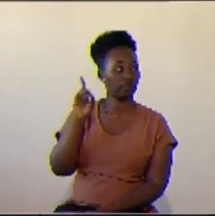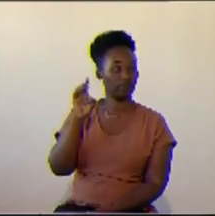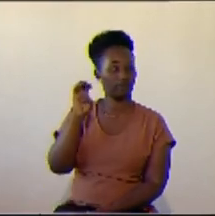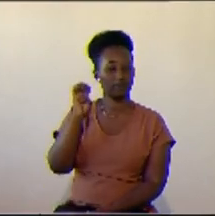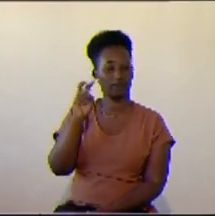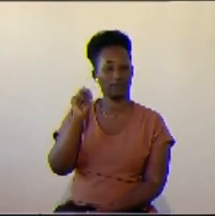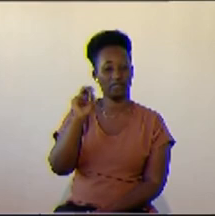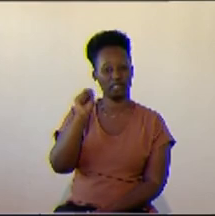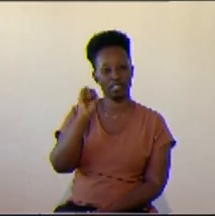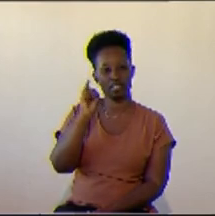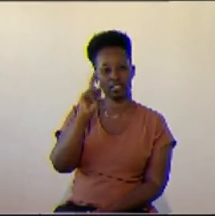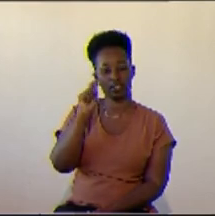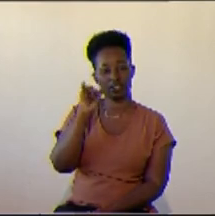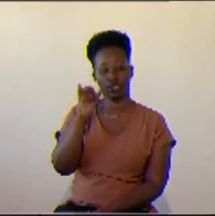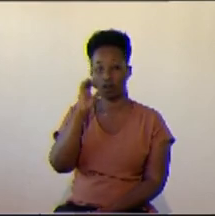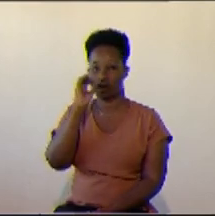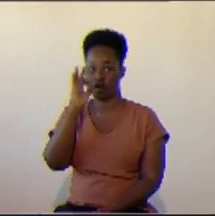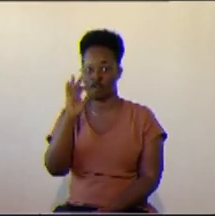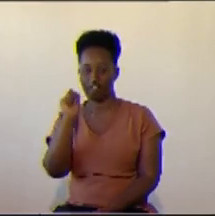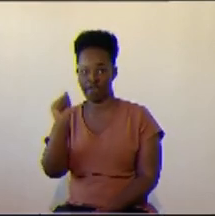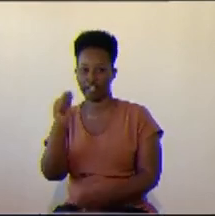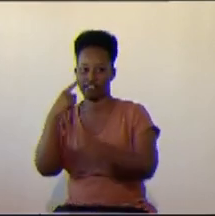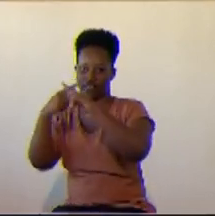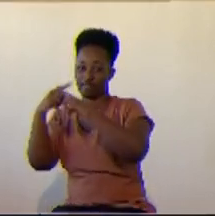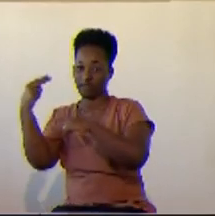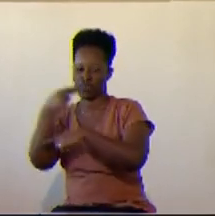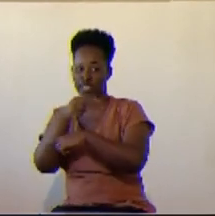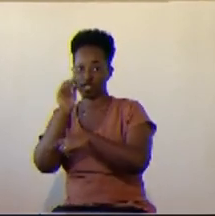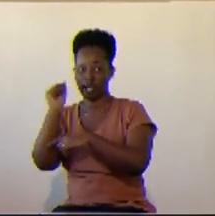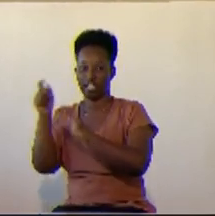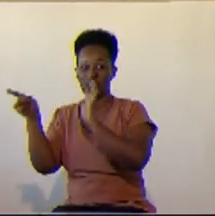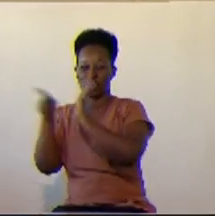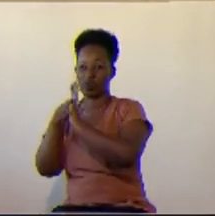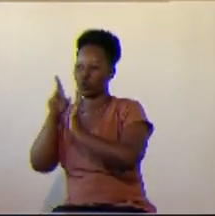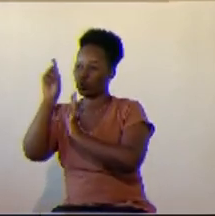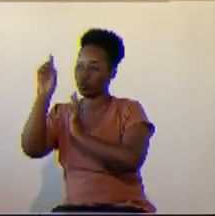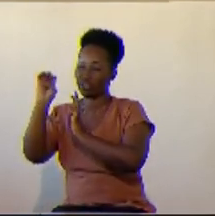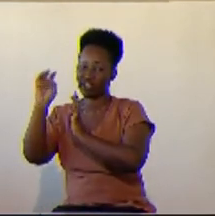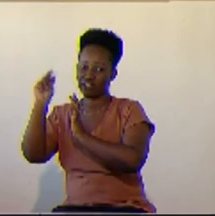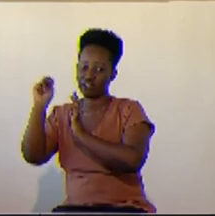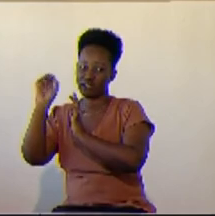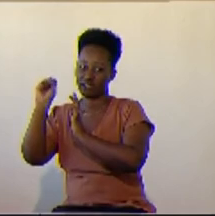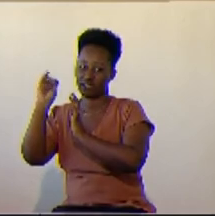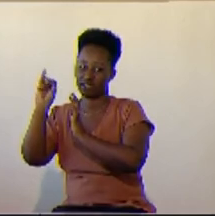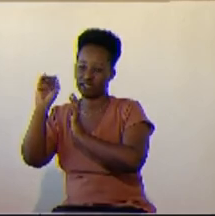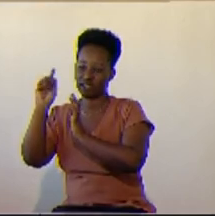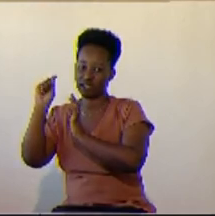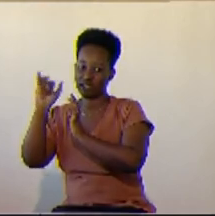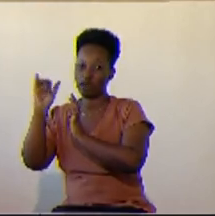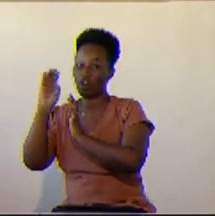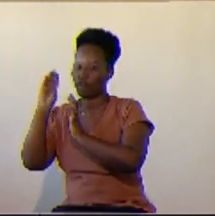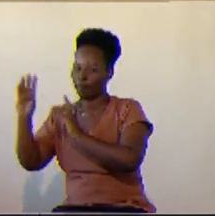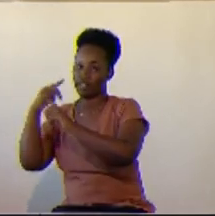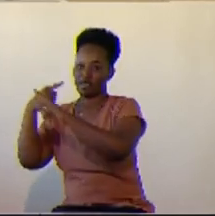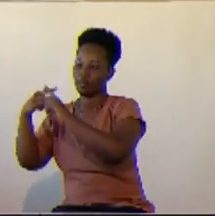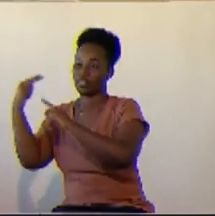Now, if we are sure that one of these is water, just imagine A was water. So